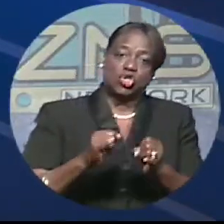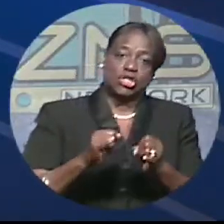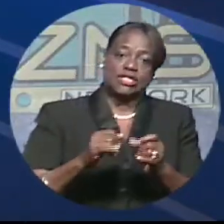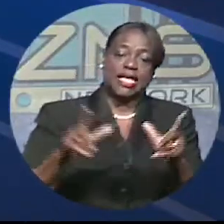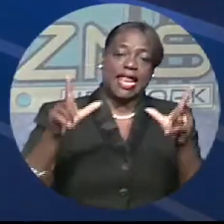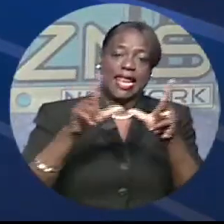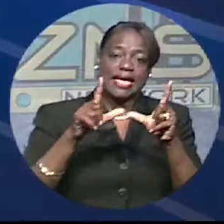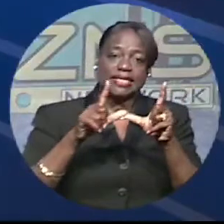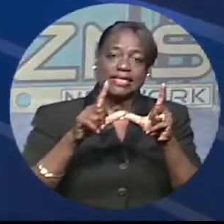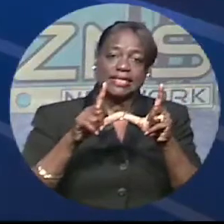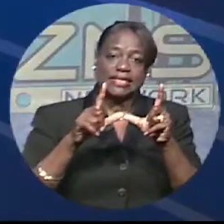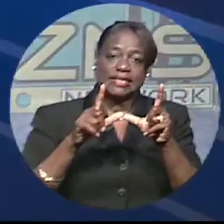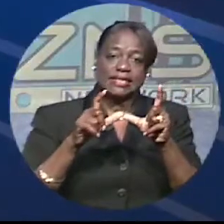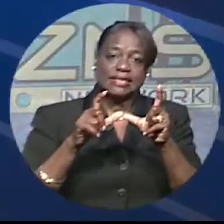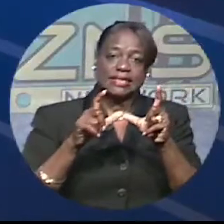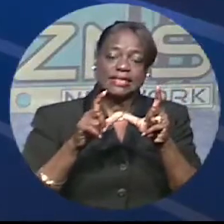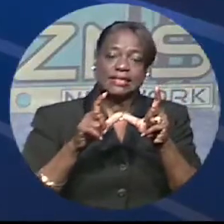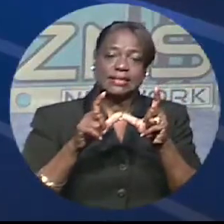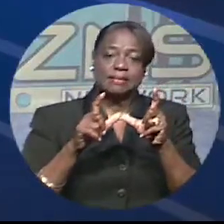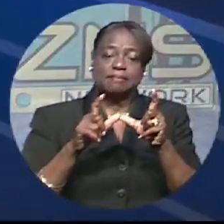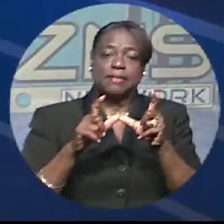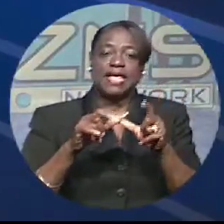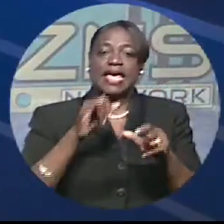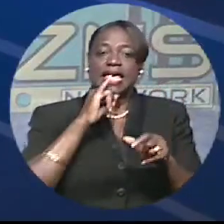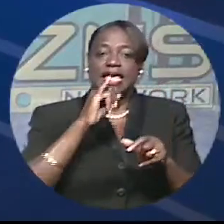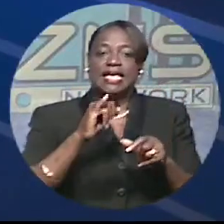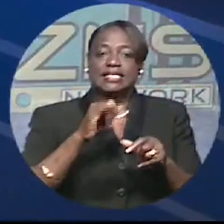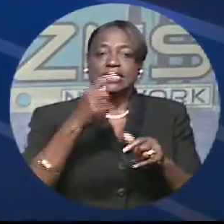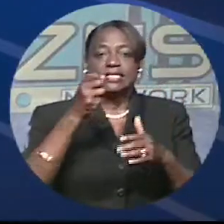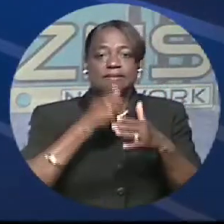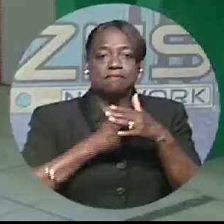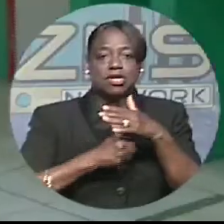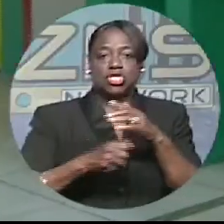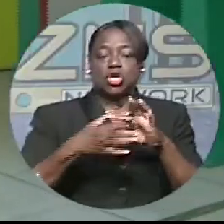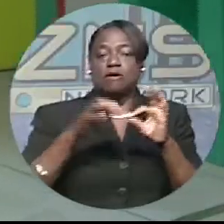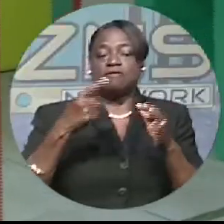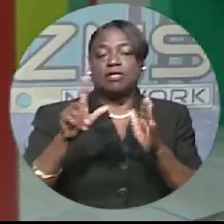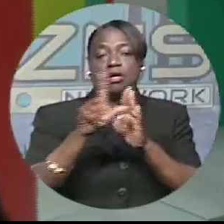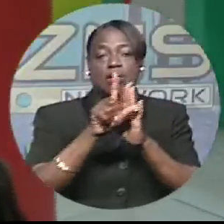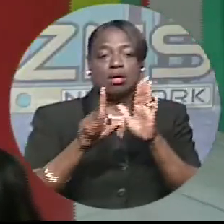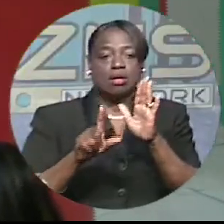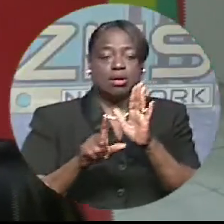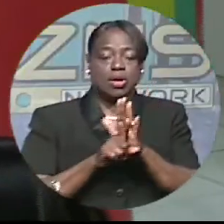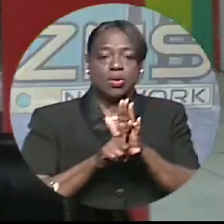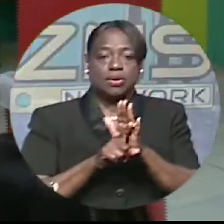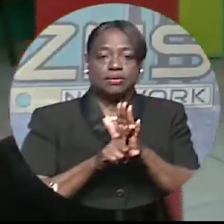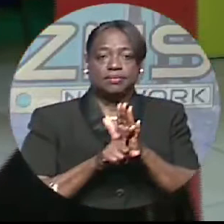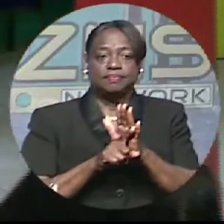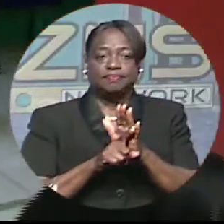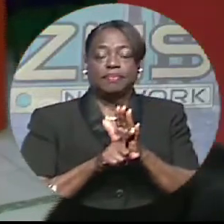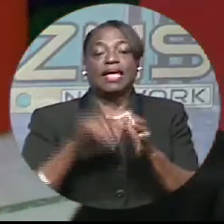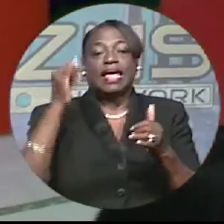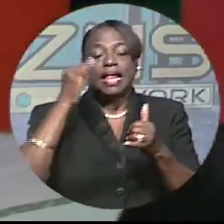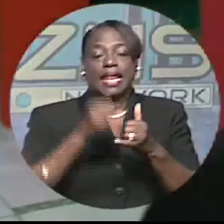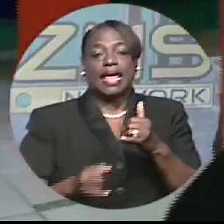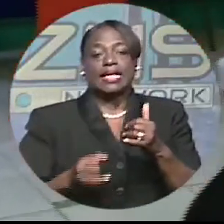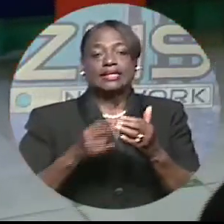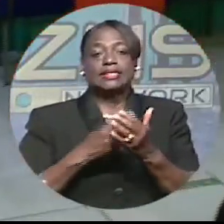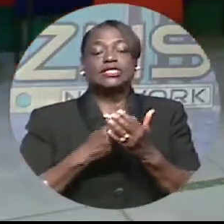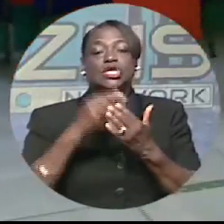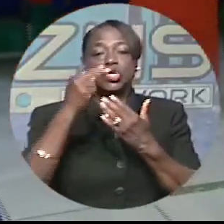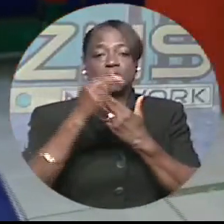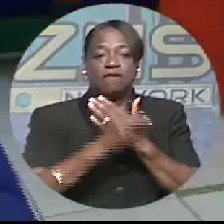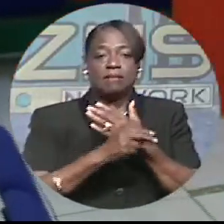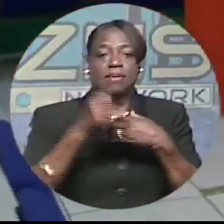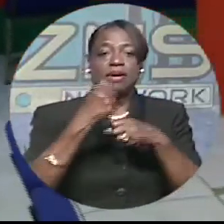a national regulatory agency is a subversion of the law. The gaming bill passed last November. It made room for both casinos